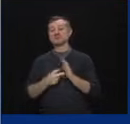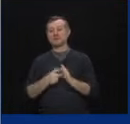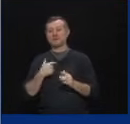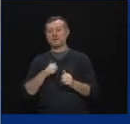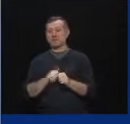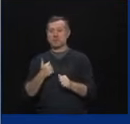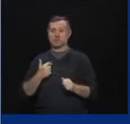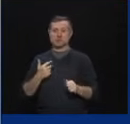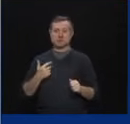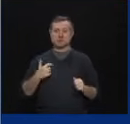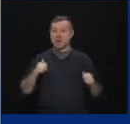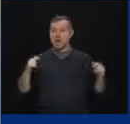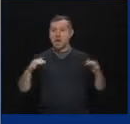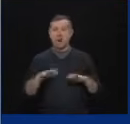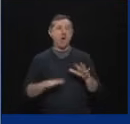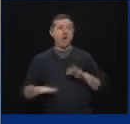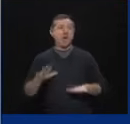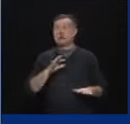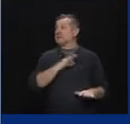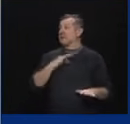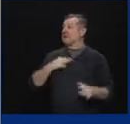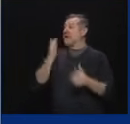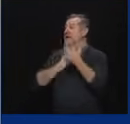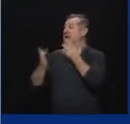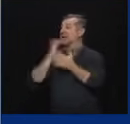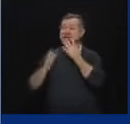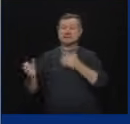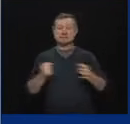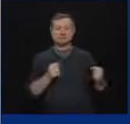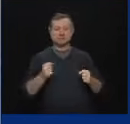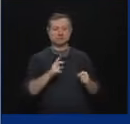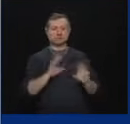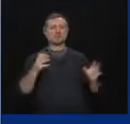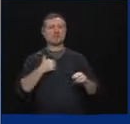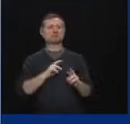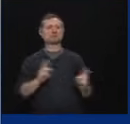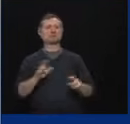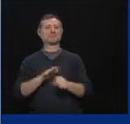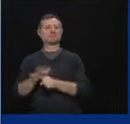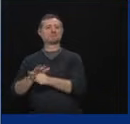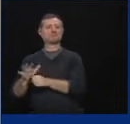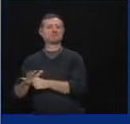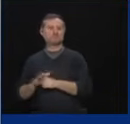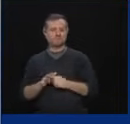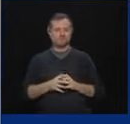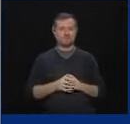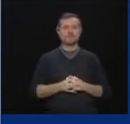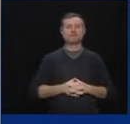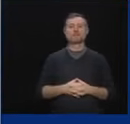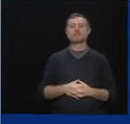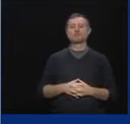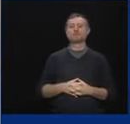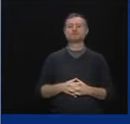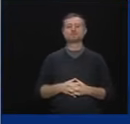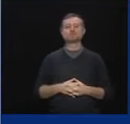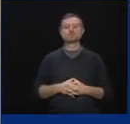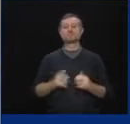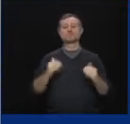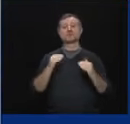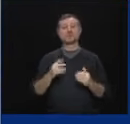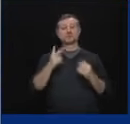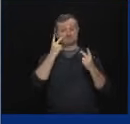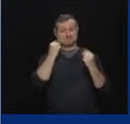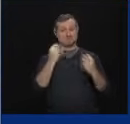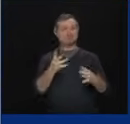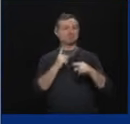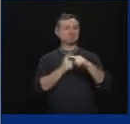anticipating will be the case. So we want to get ahead of that, helping the local governments prepare for this as well. But I've seen a lot of good signs lately, and